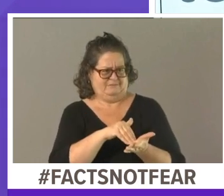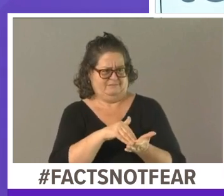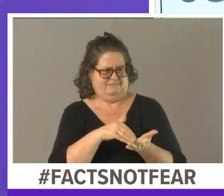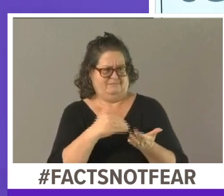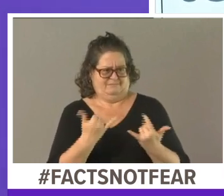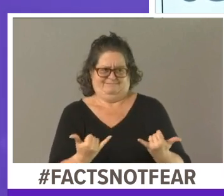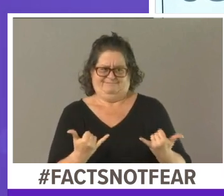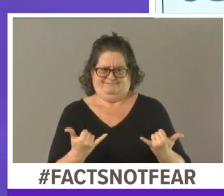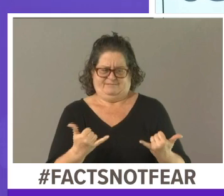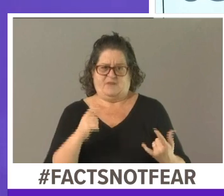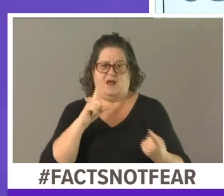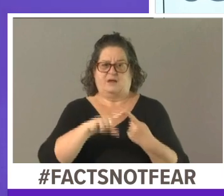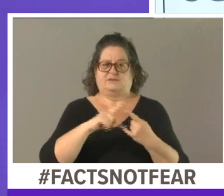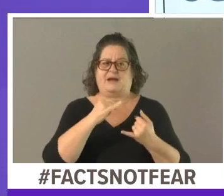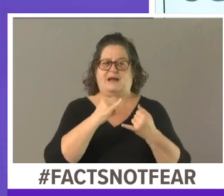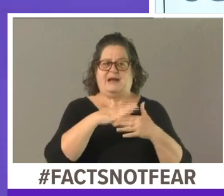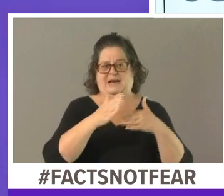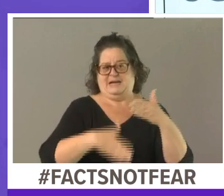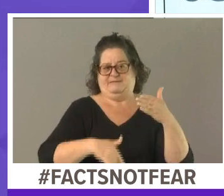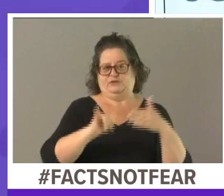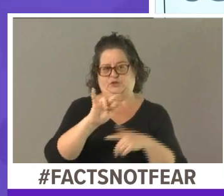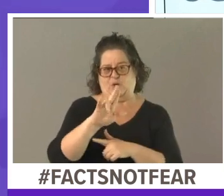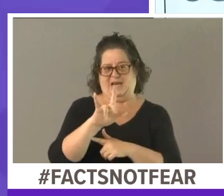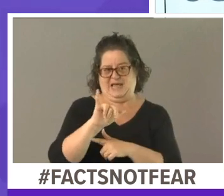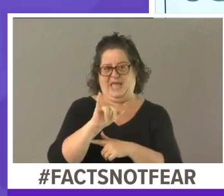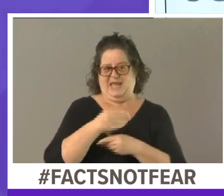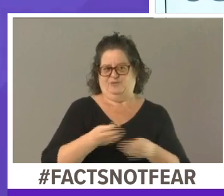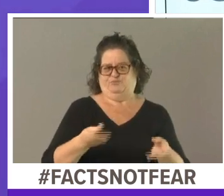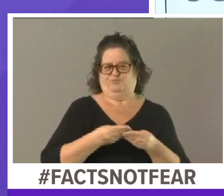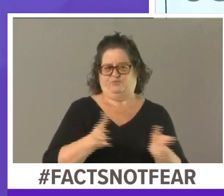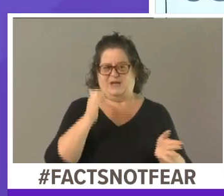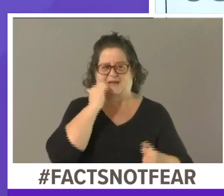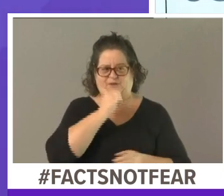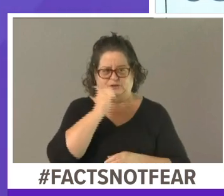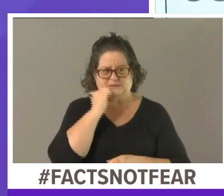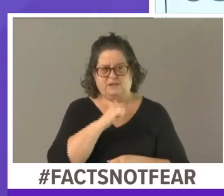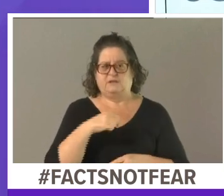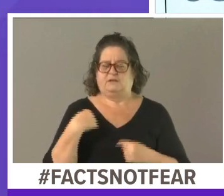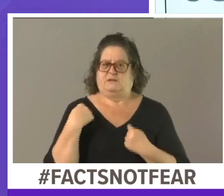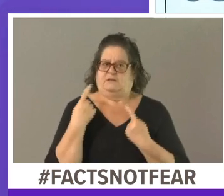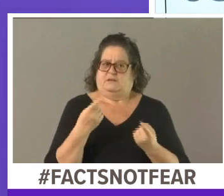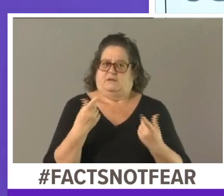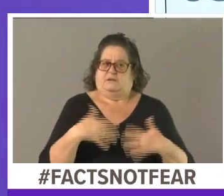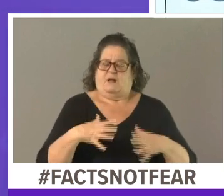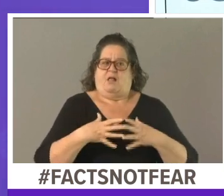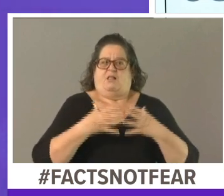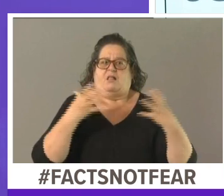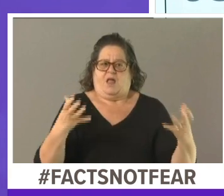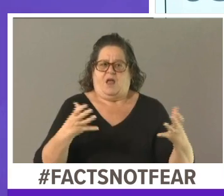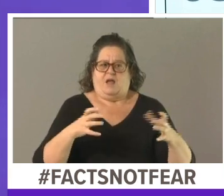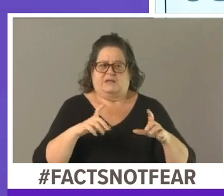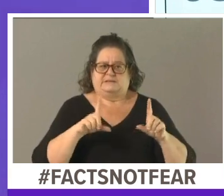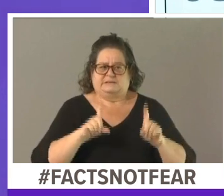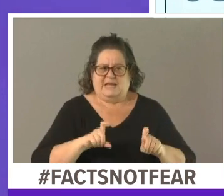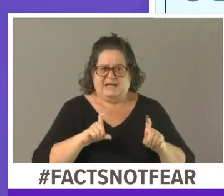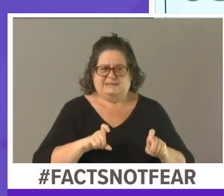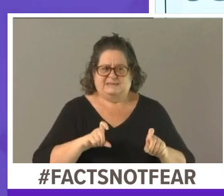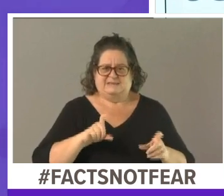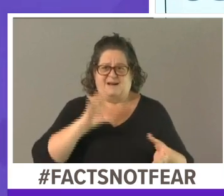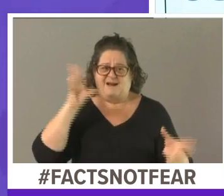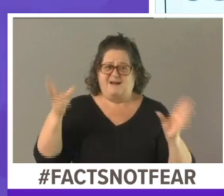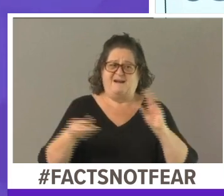today that currently, with all the tests we've done over this time, we're at 950,000